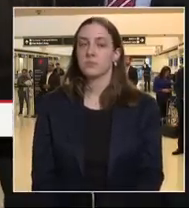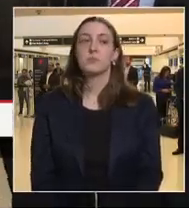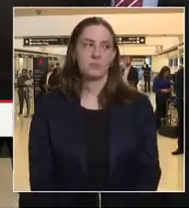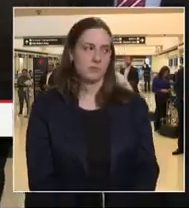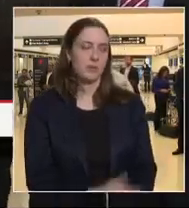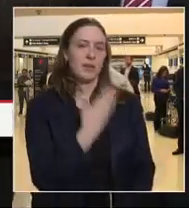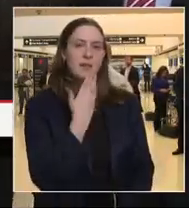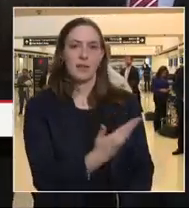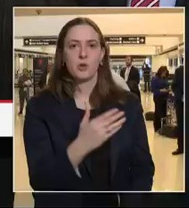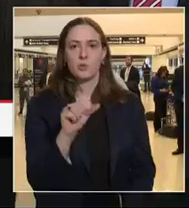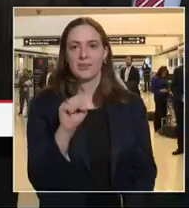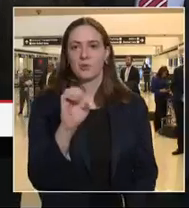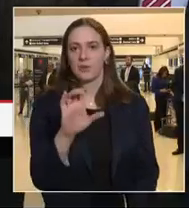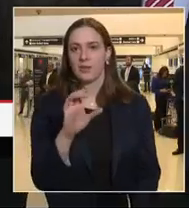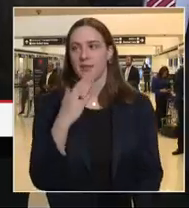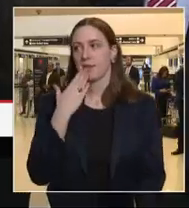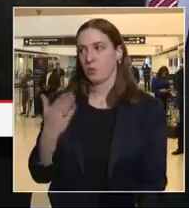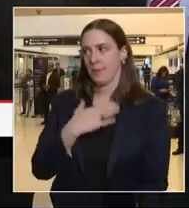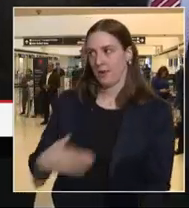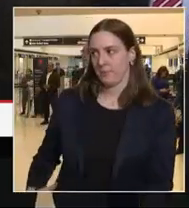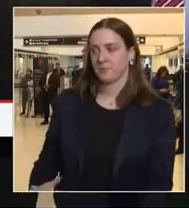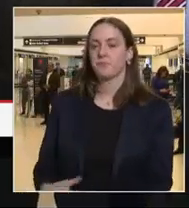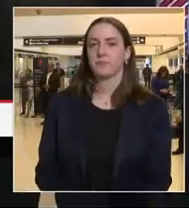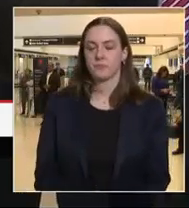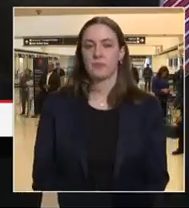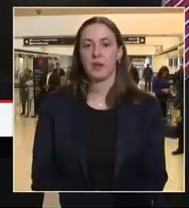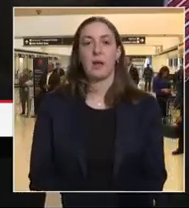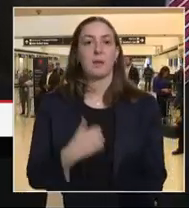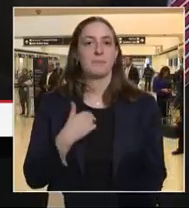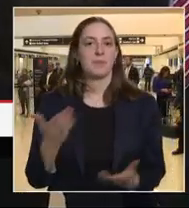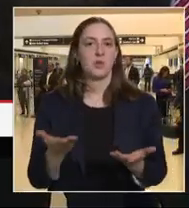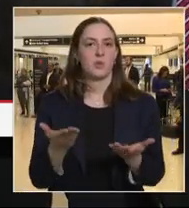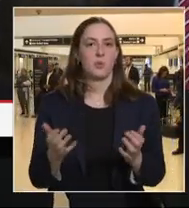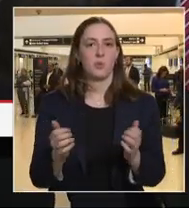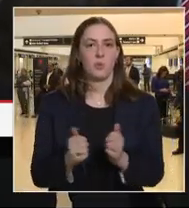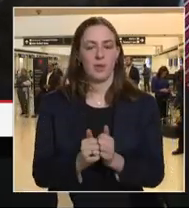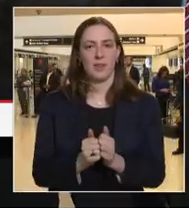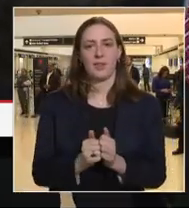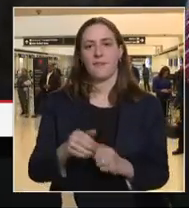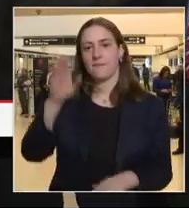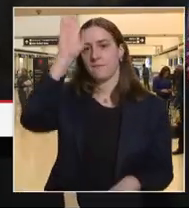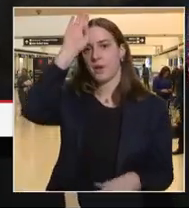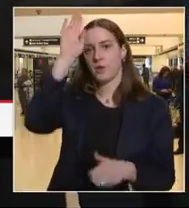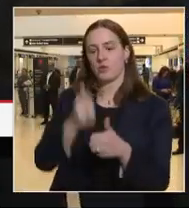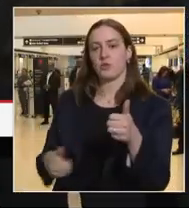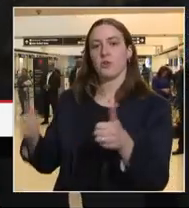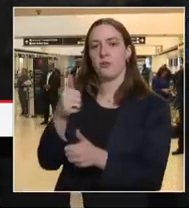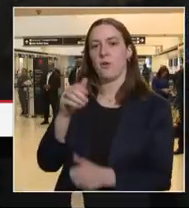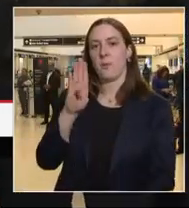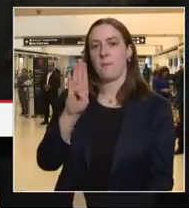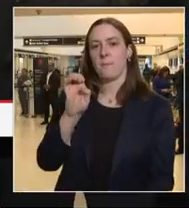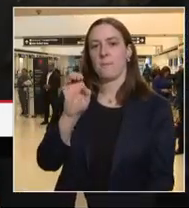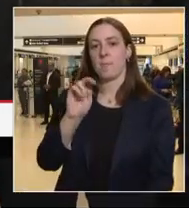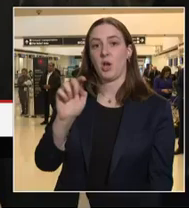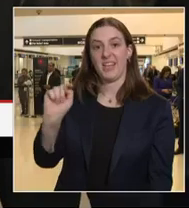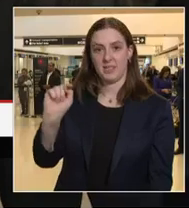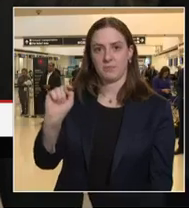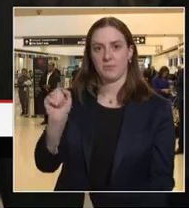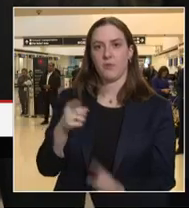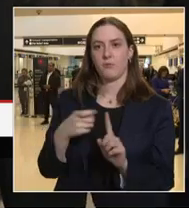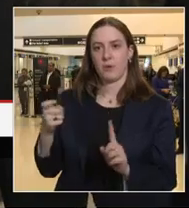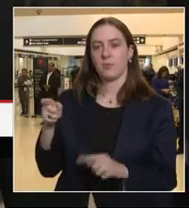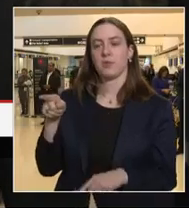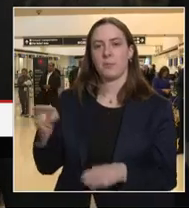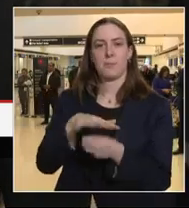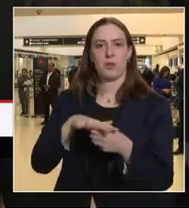Thank you, Secretary. Thank you, Mayor. I'm joined today with Fire Chief Bonnet from the Metropolitan Washington Airports Authority,